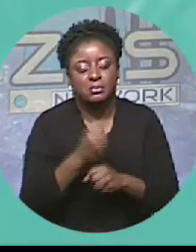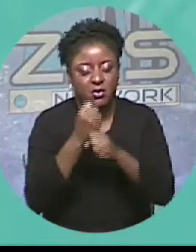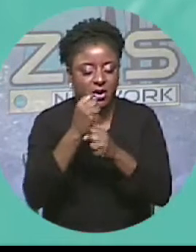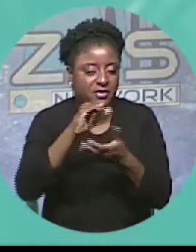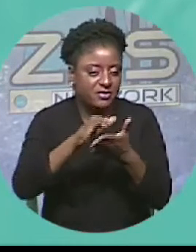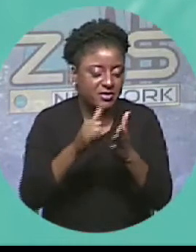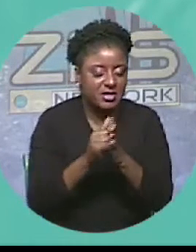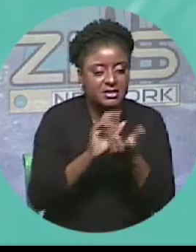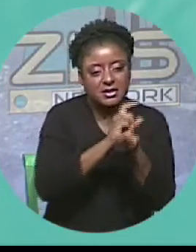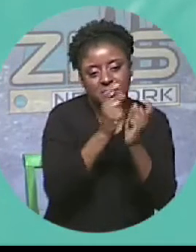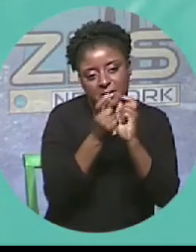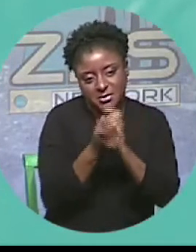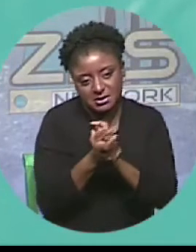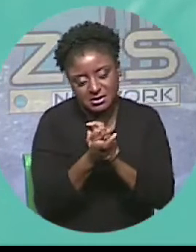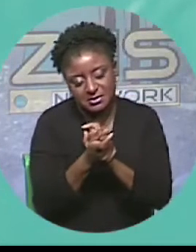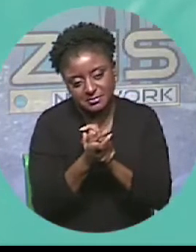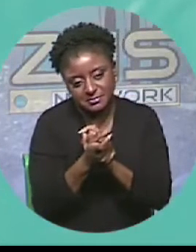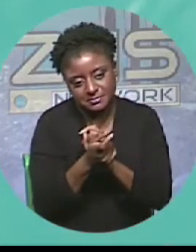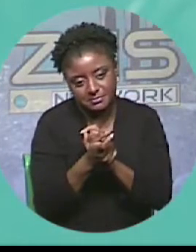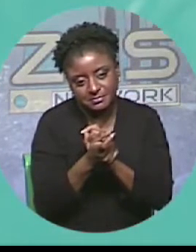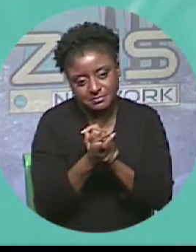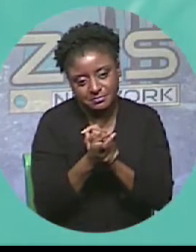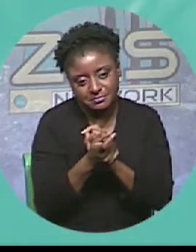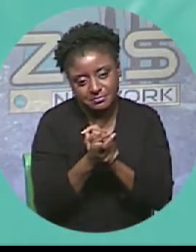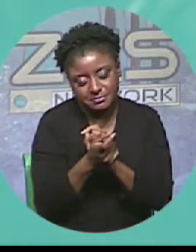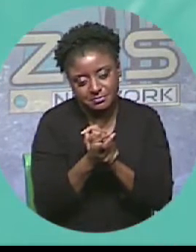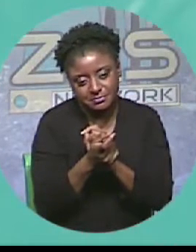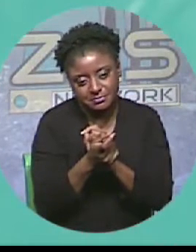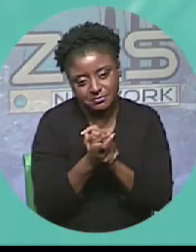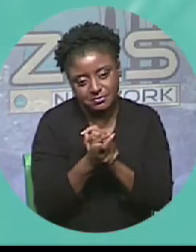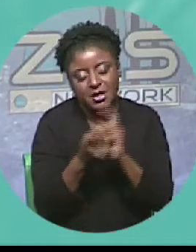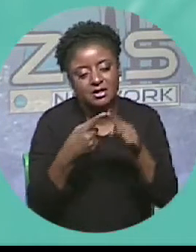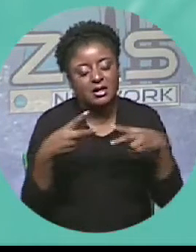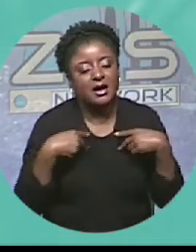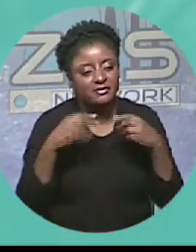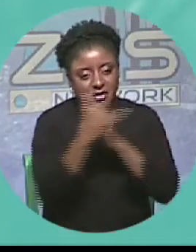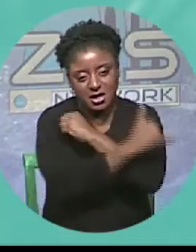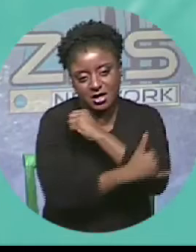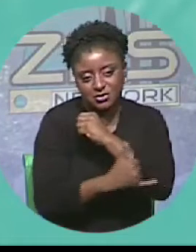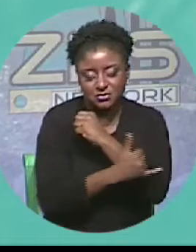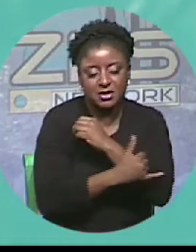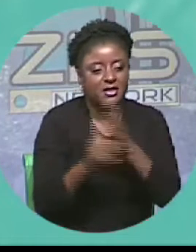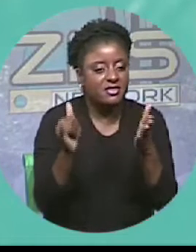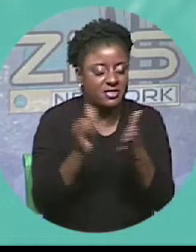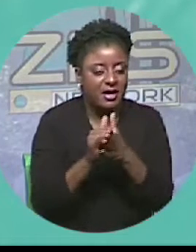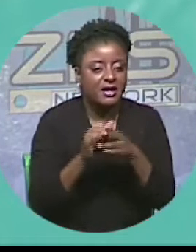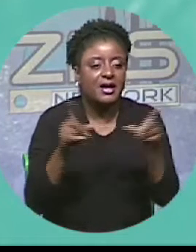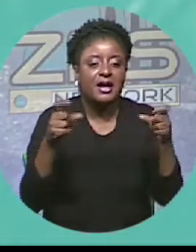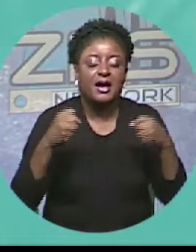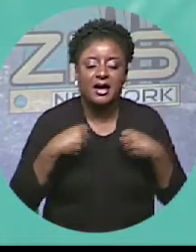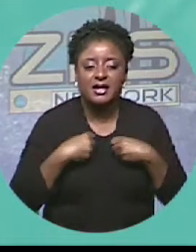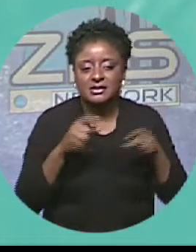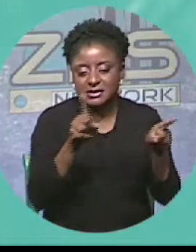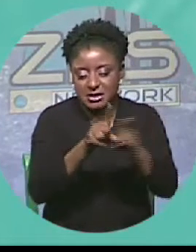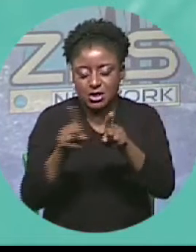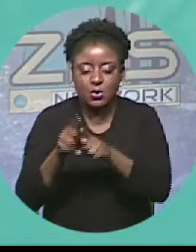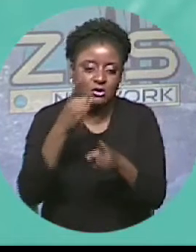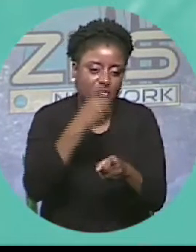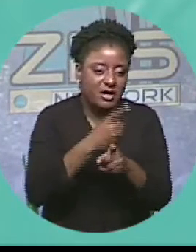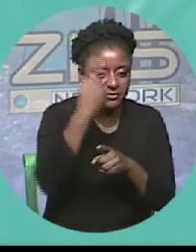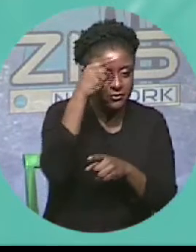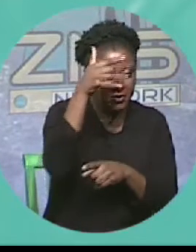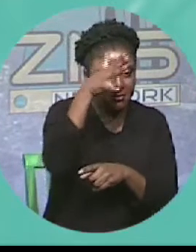of amendments so that we can have a country that has equal rights for men and